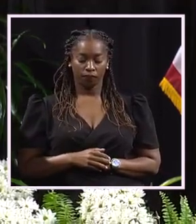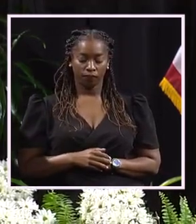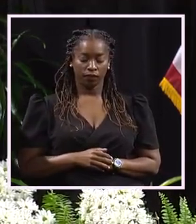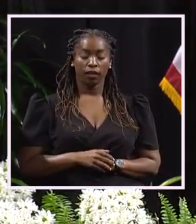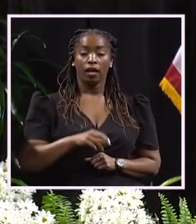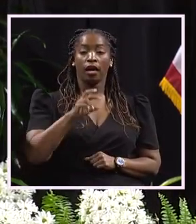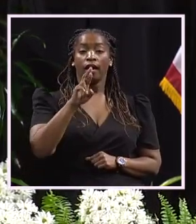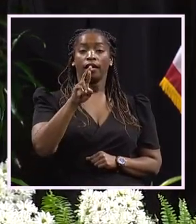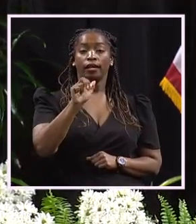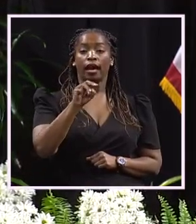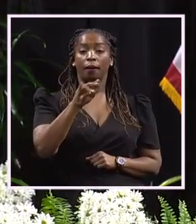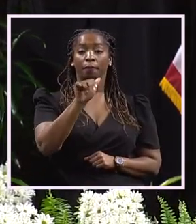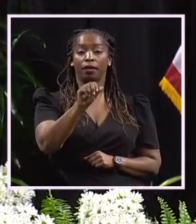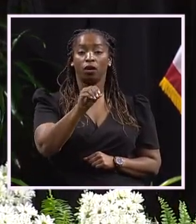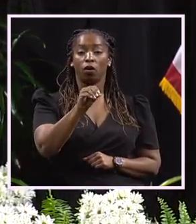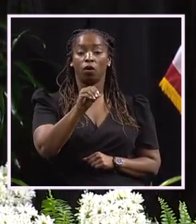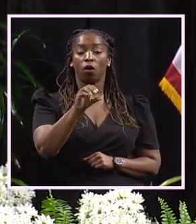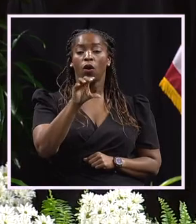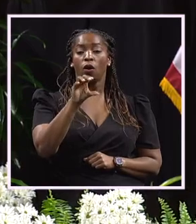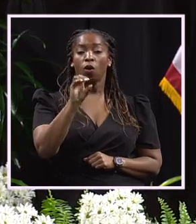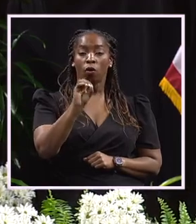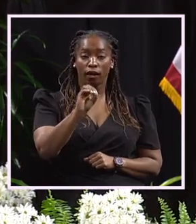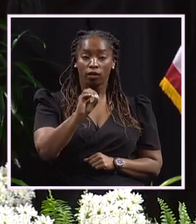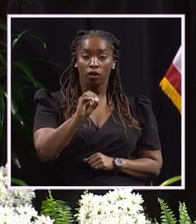Ramiro Ronaldo Rodriguez.